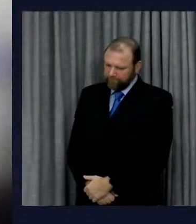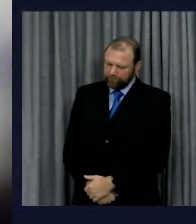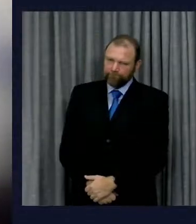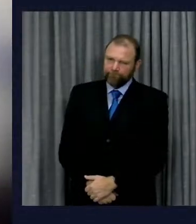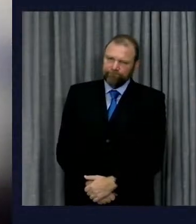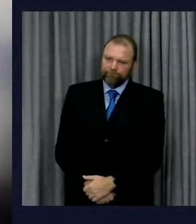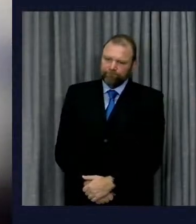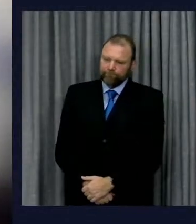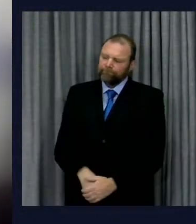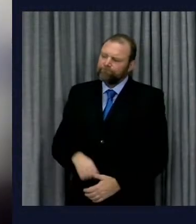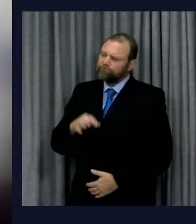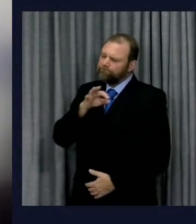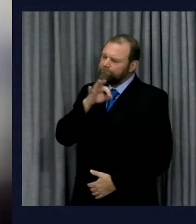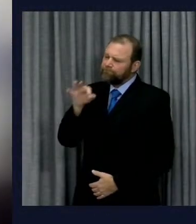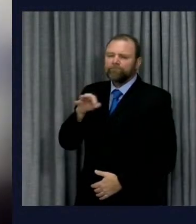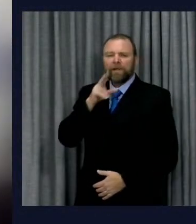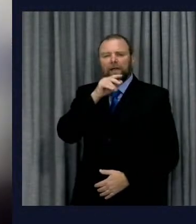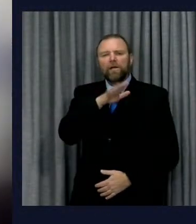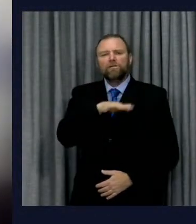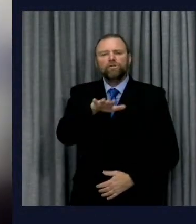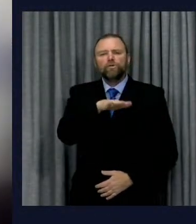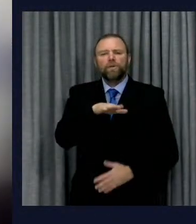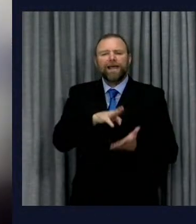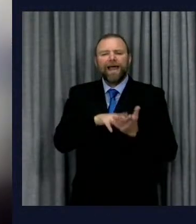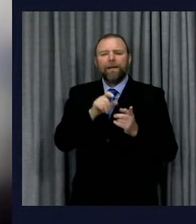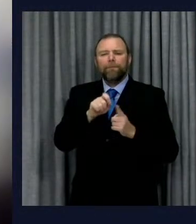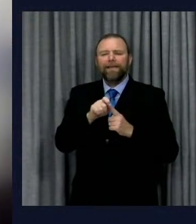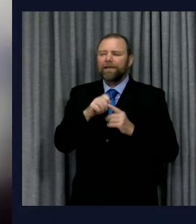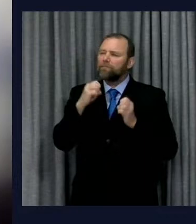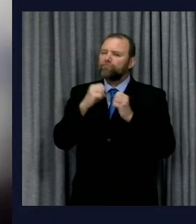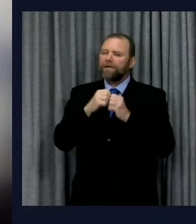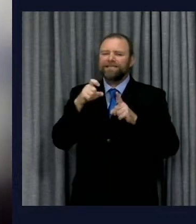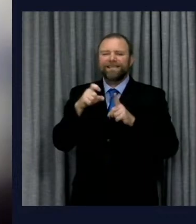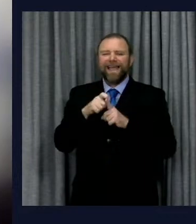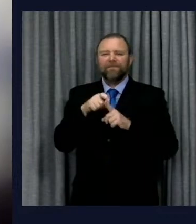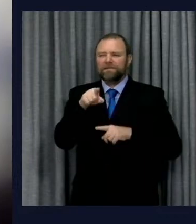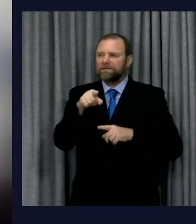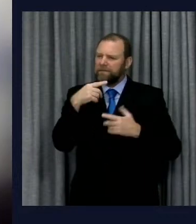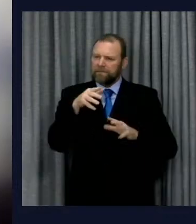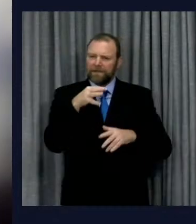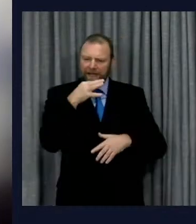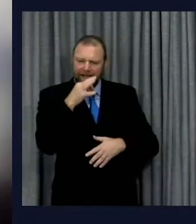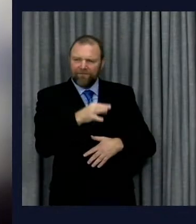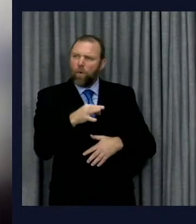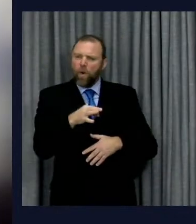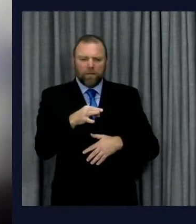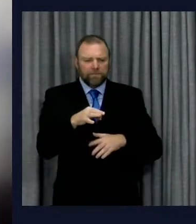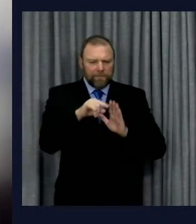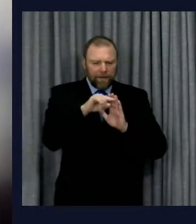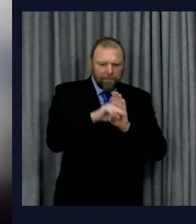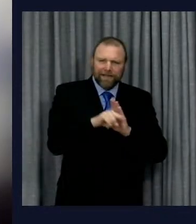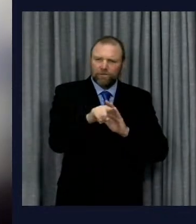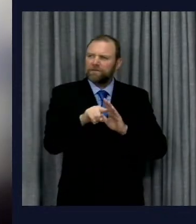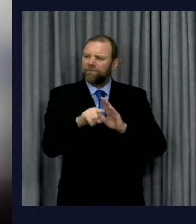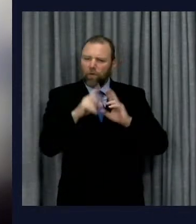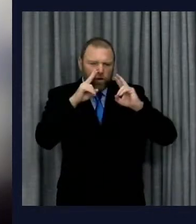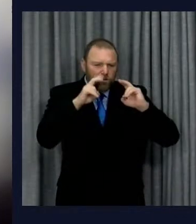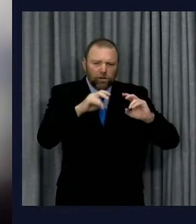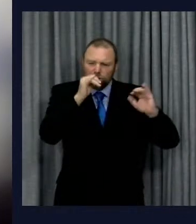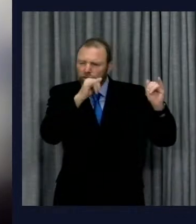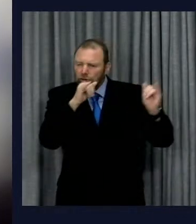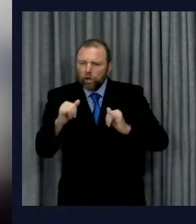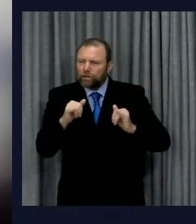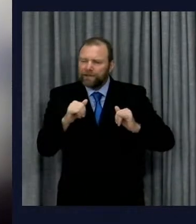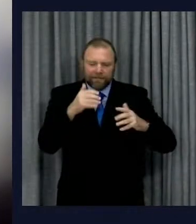Swansea MP Grant Davis has called for measures to be taken to protect club goers from being spiked. He's suggesting that everyone should be searched and scanned before